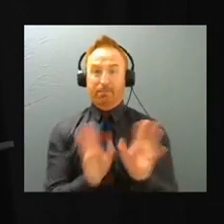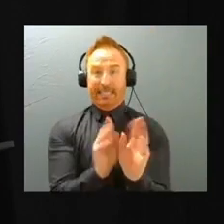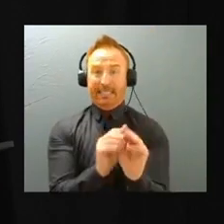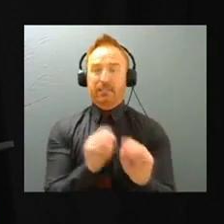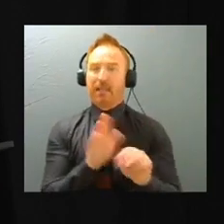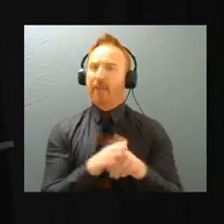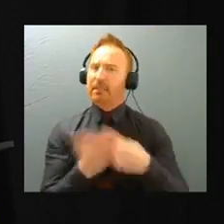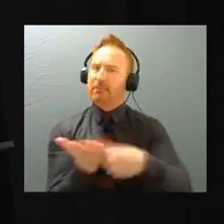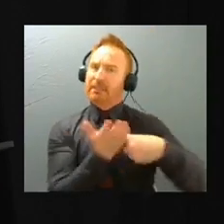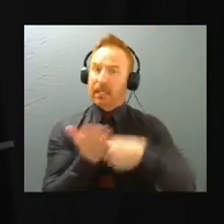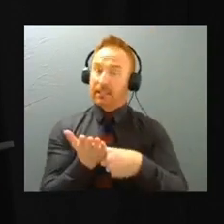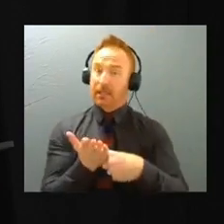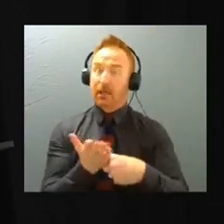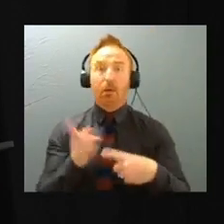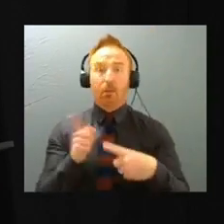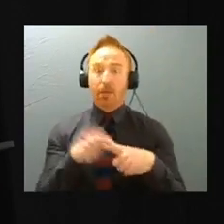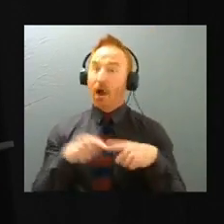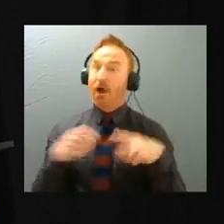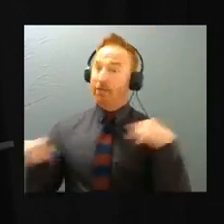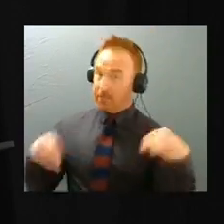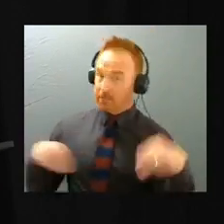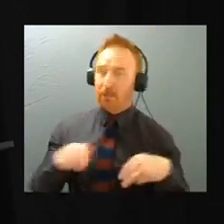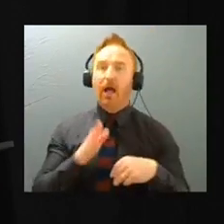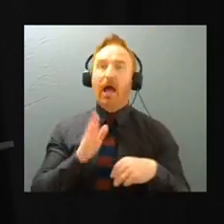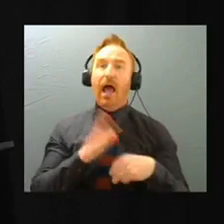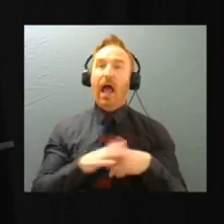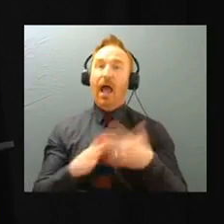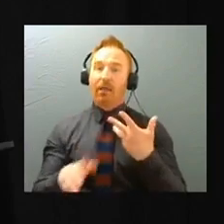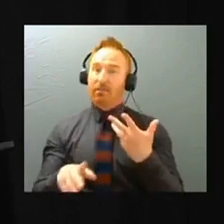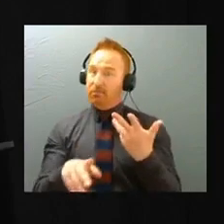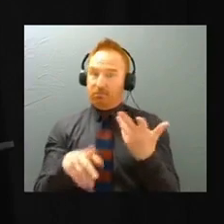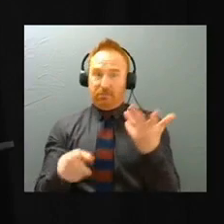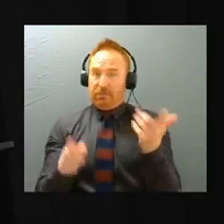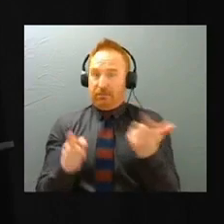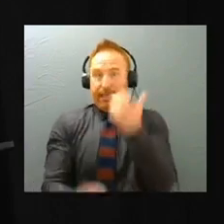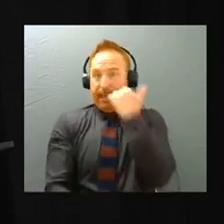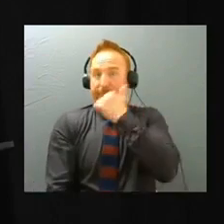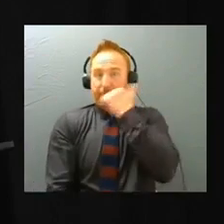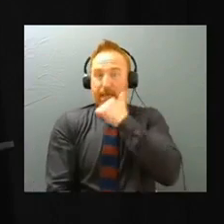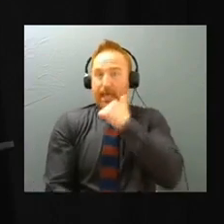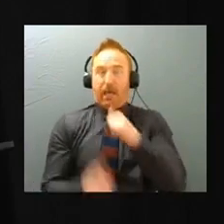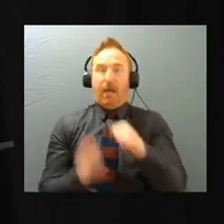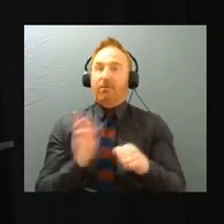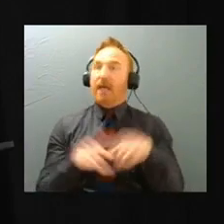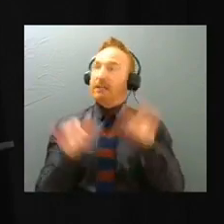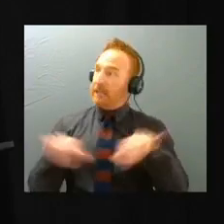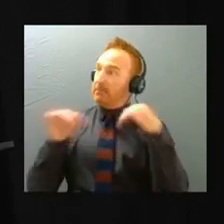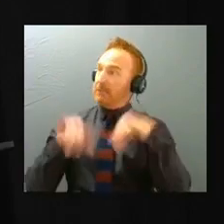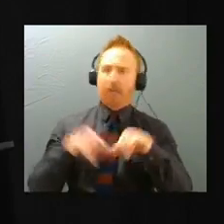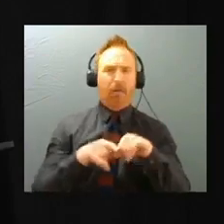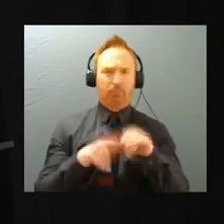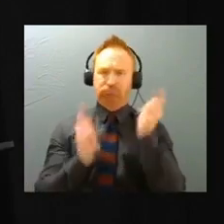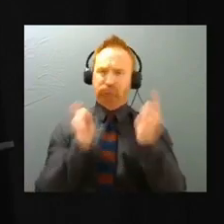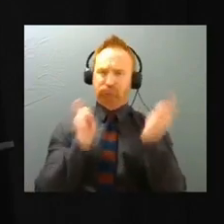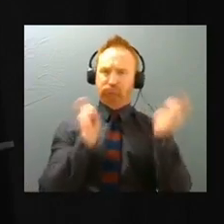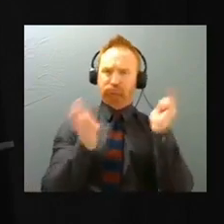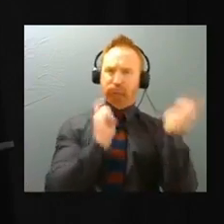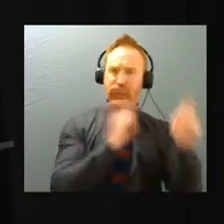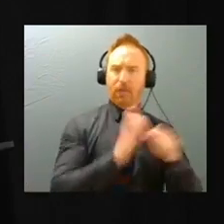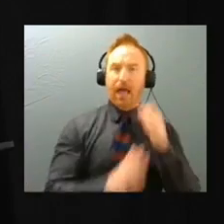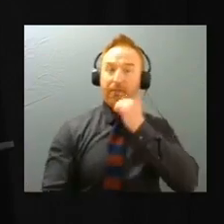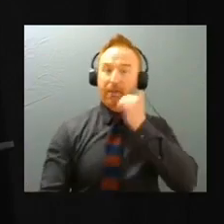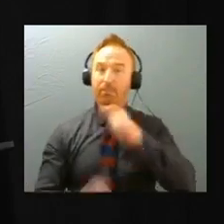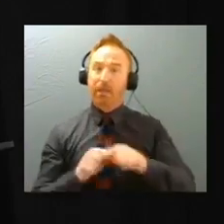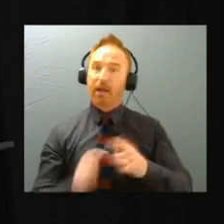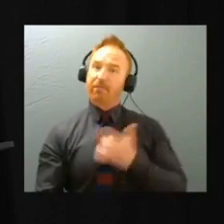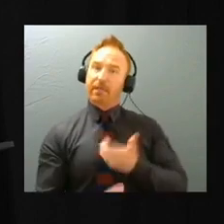flexible and responsive to the situation, which is changing daily, but we are confident that we are in a good position now to lift our